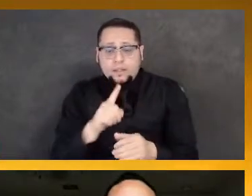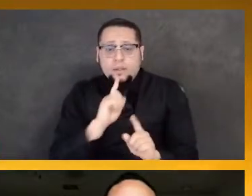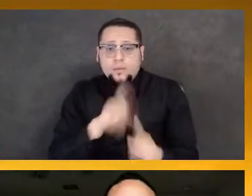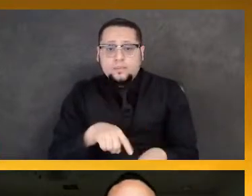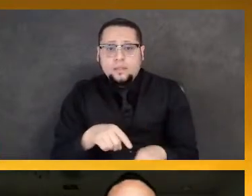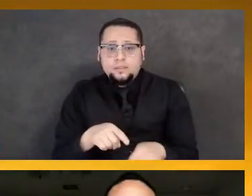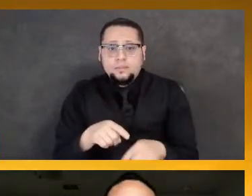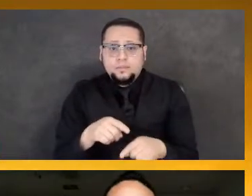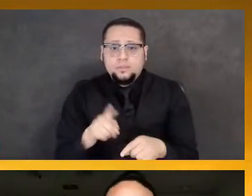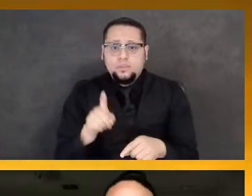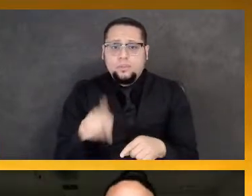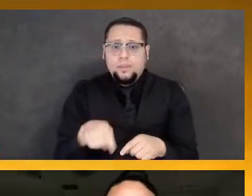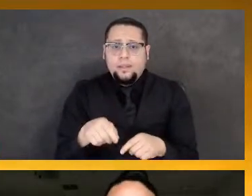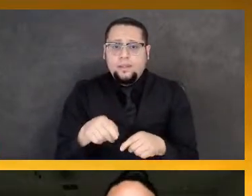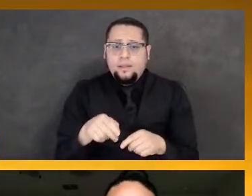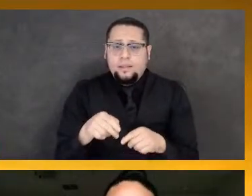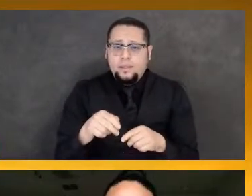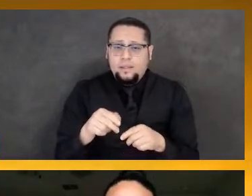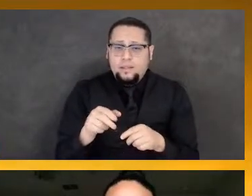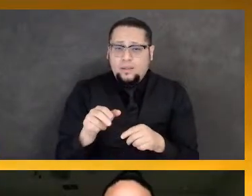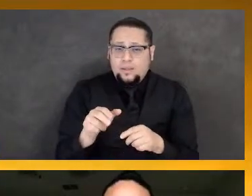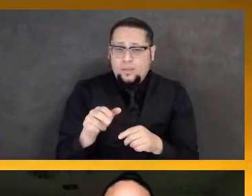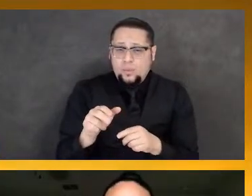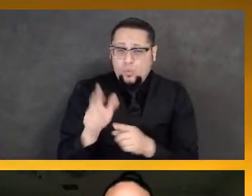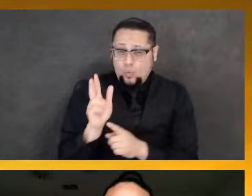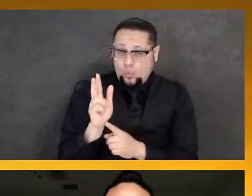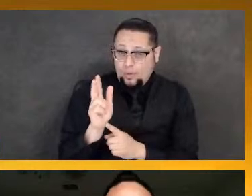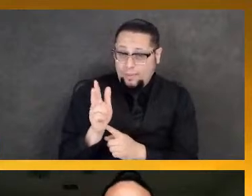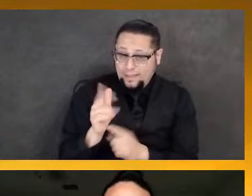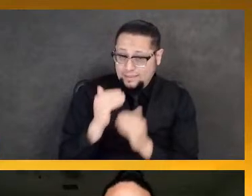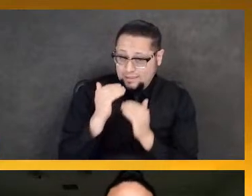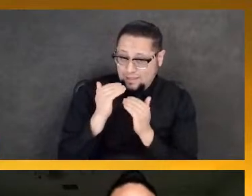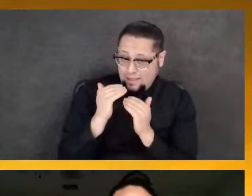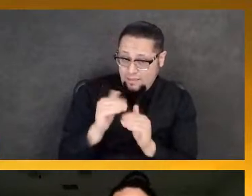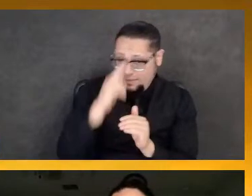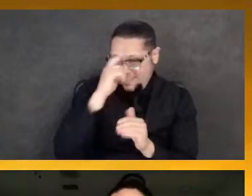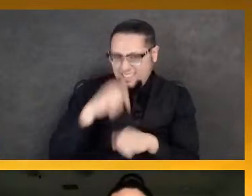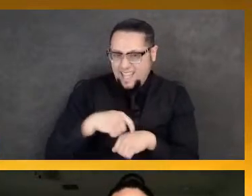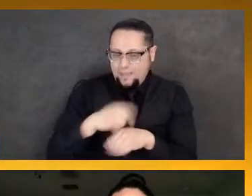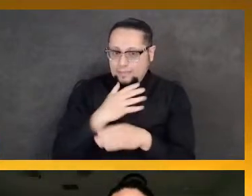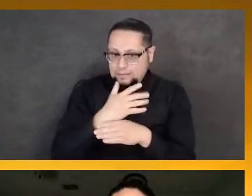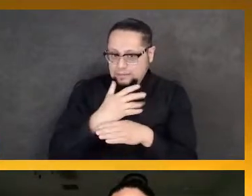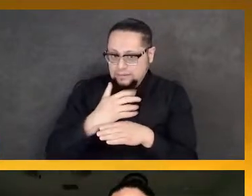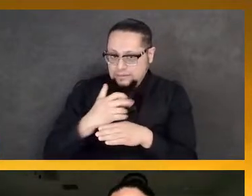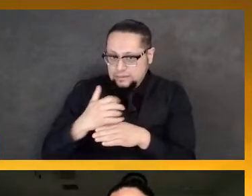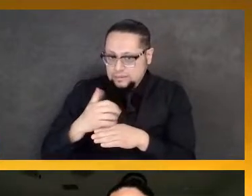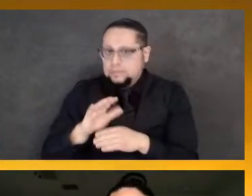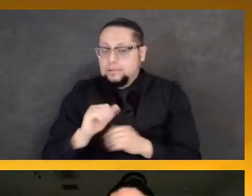responses possibly to like 3 minutes or so, just because of time.